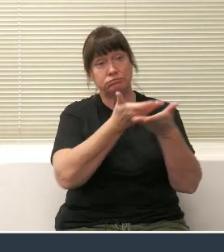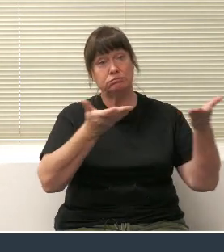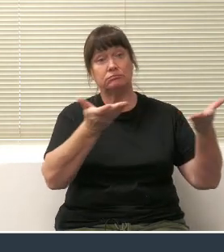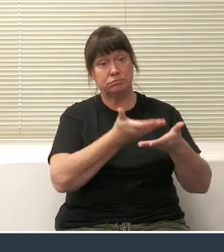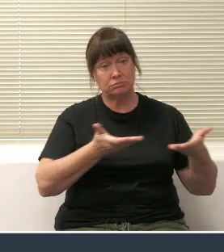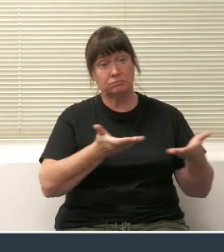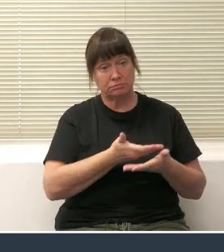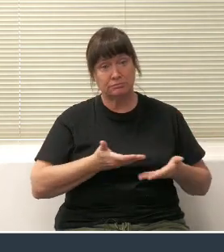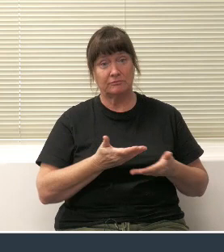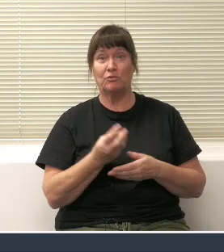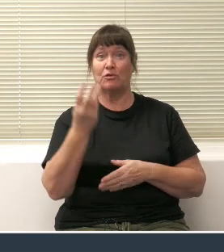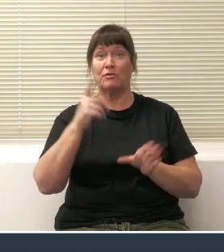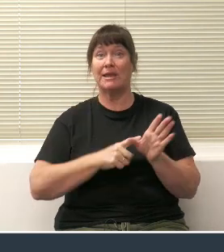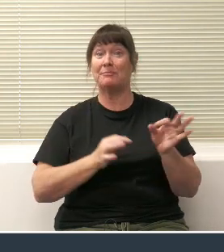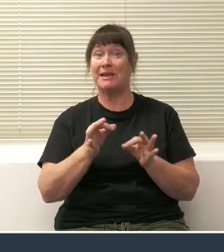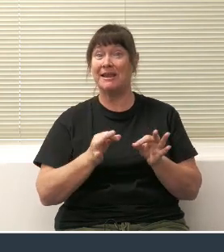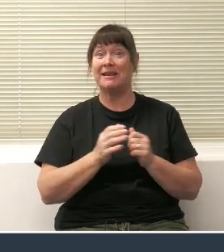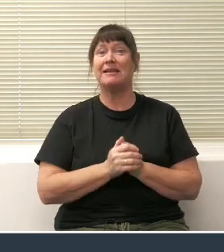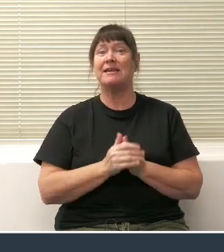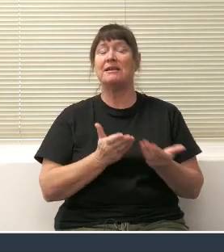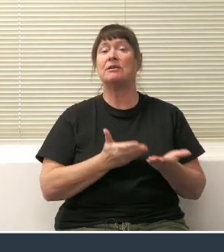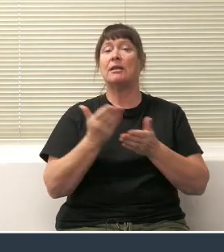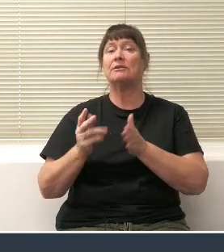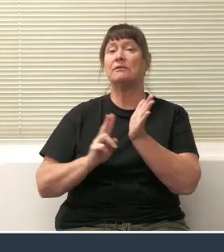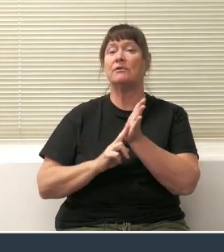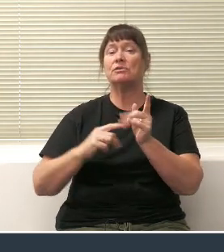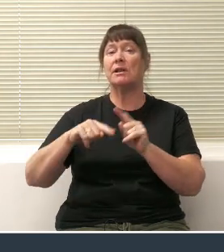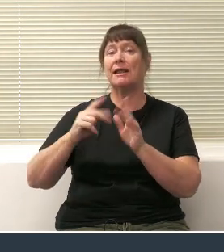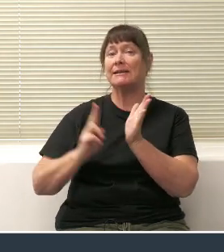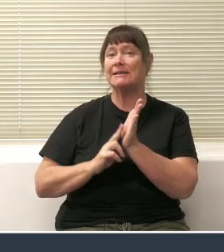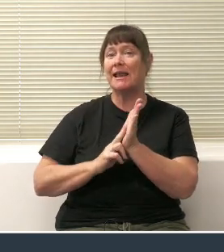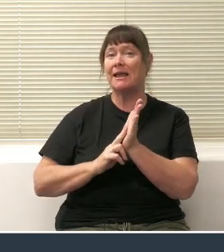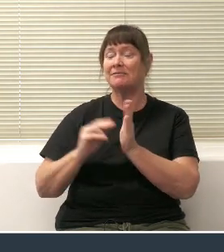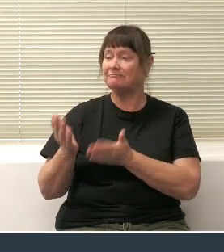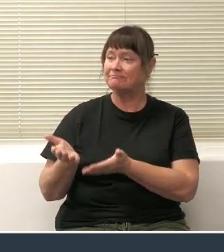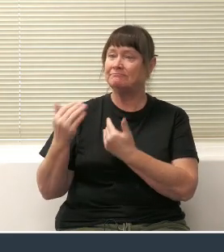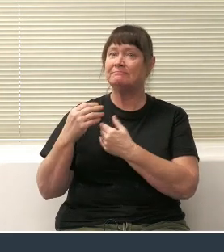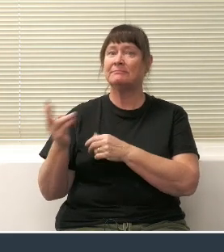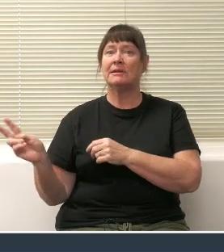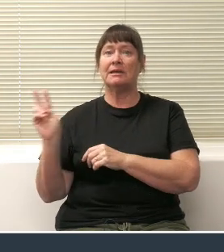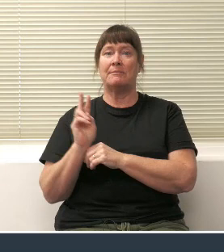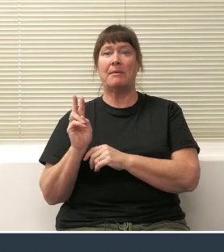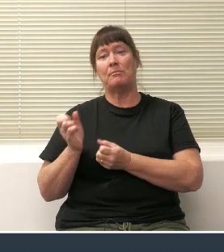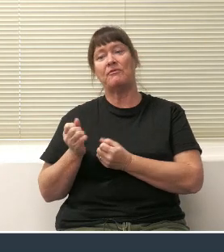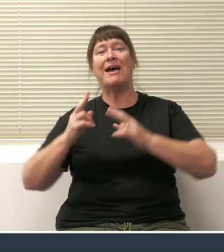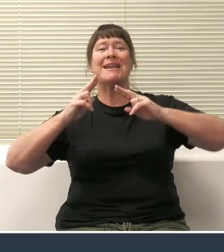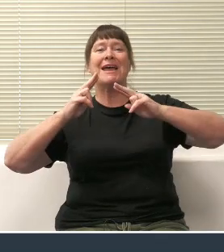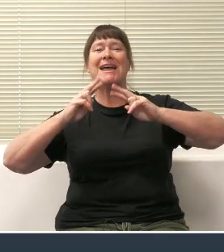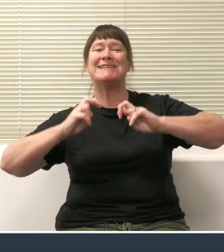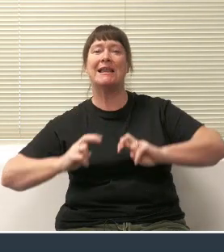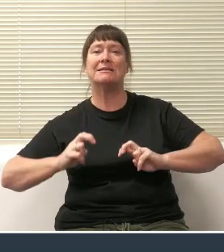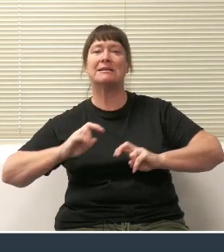on the 3-year plan. So Virgil and Natalia, ask you to come up and present some analysis on the